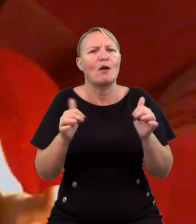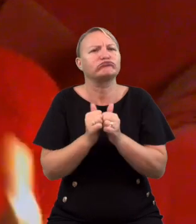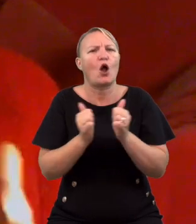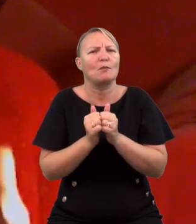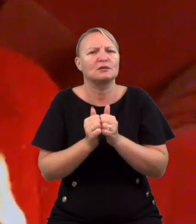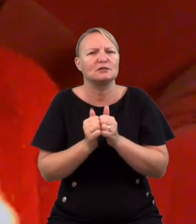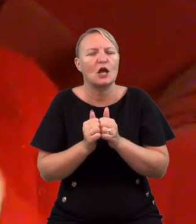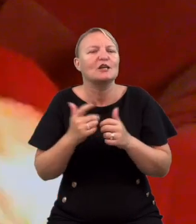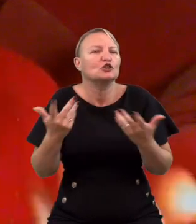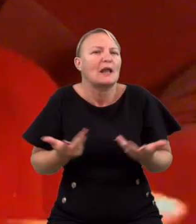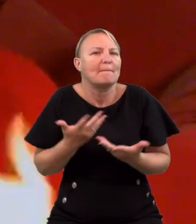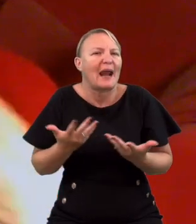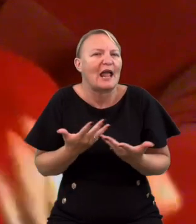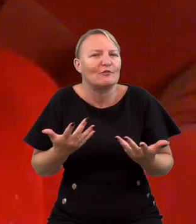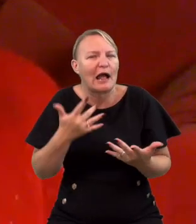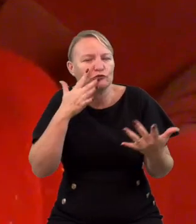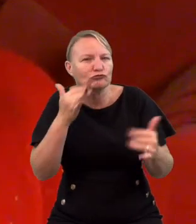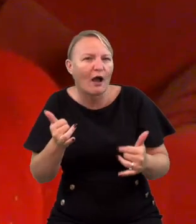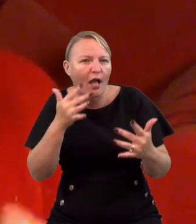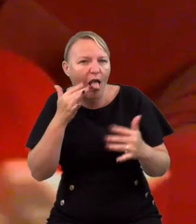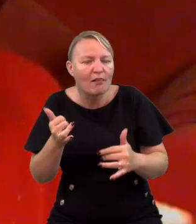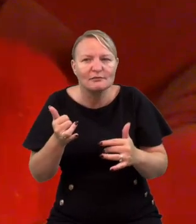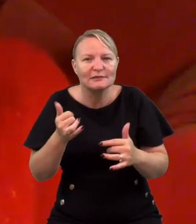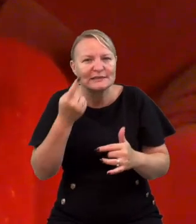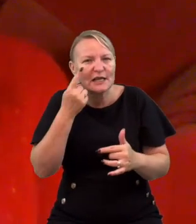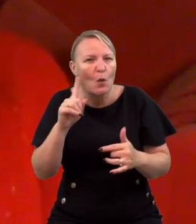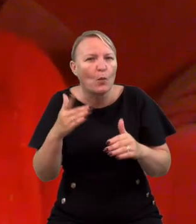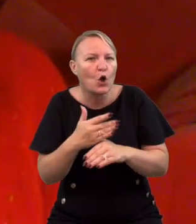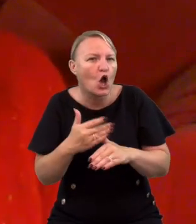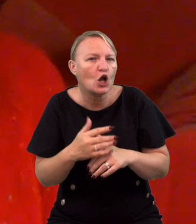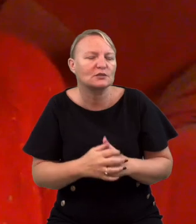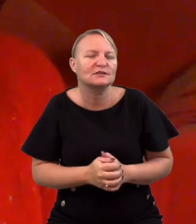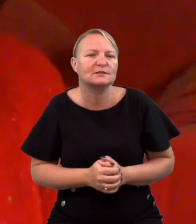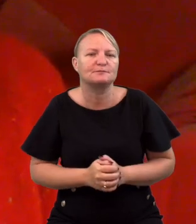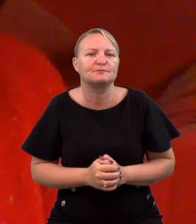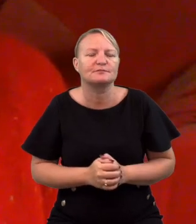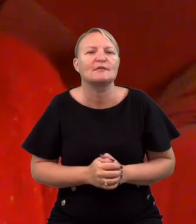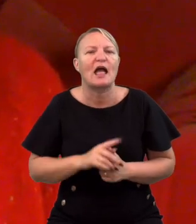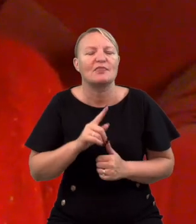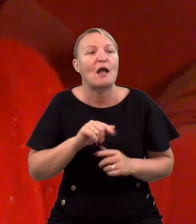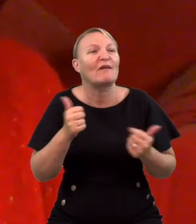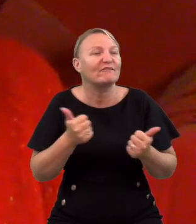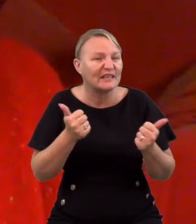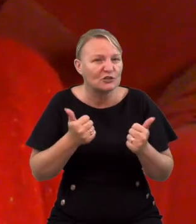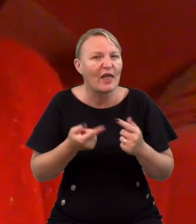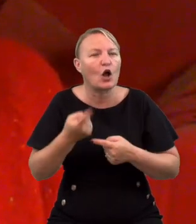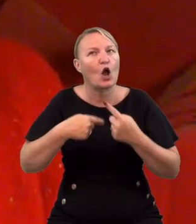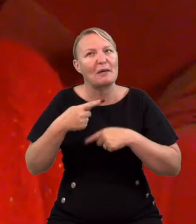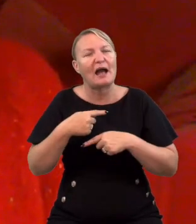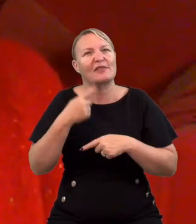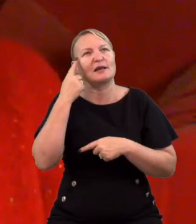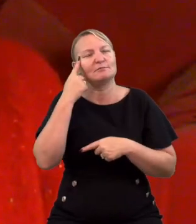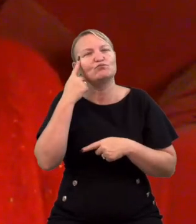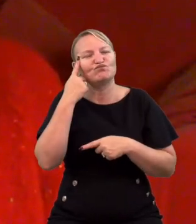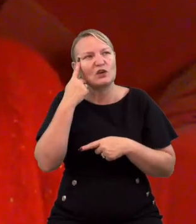right one, just to have a play with it and see what feels like it works. And then I'll go away and